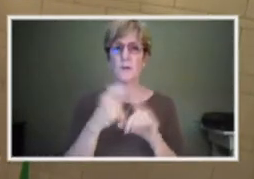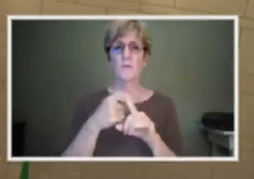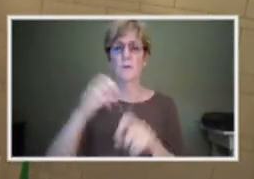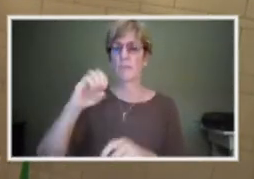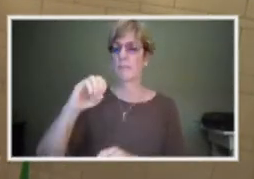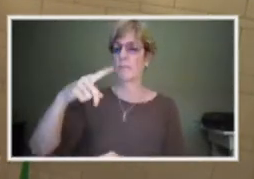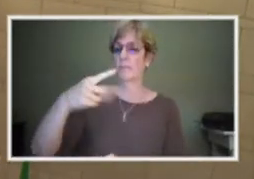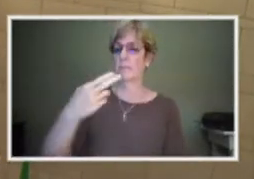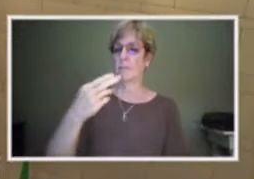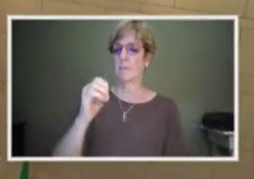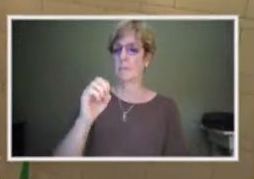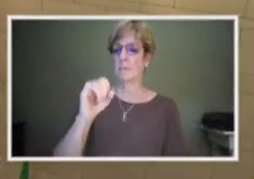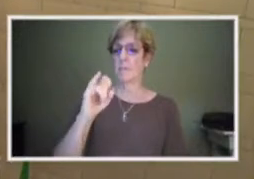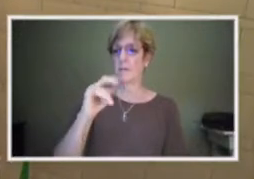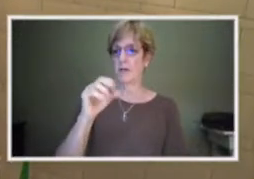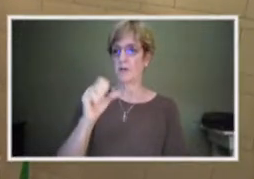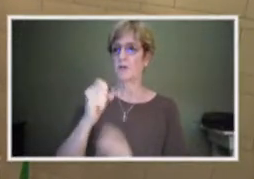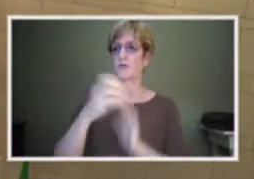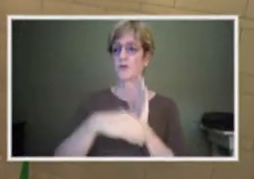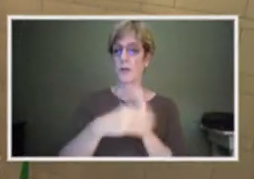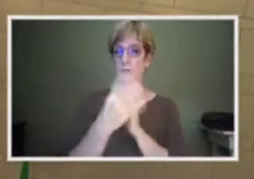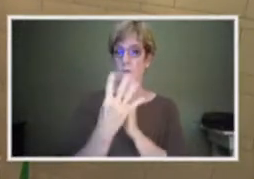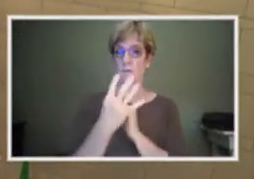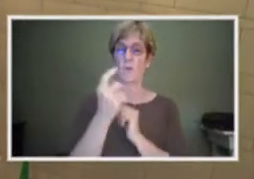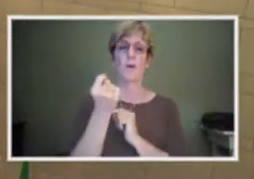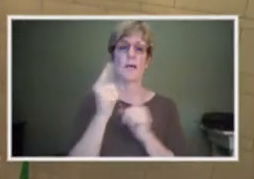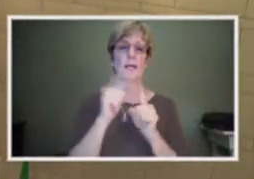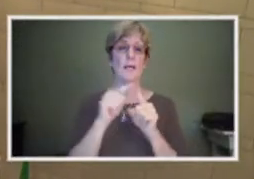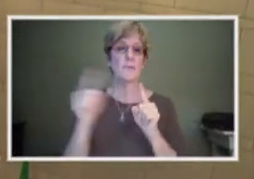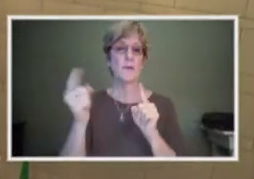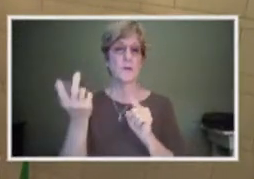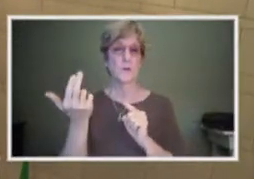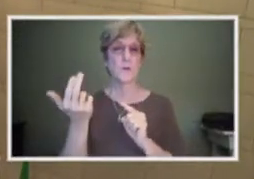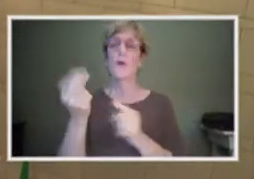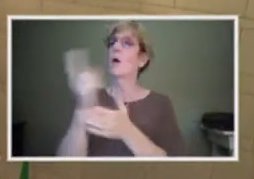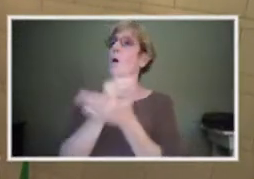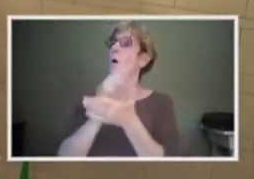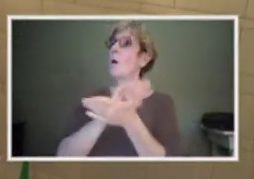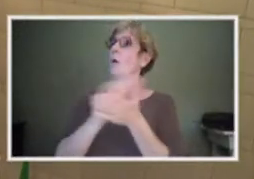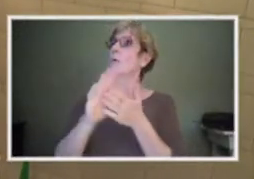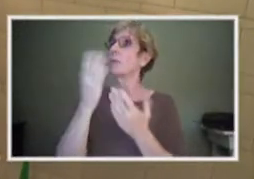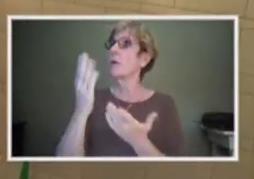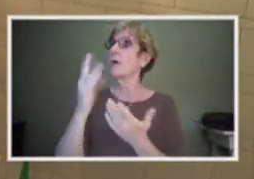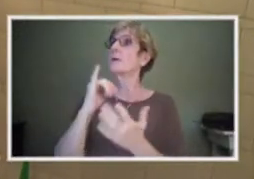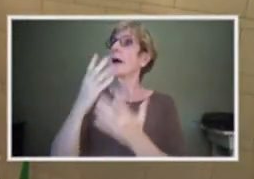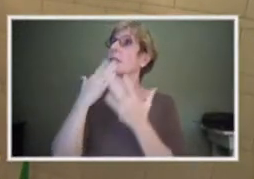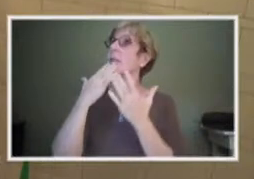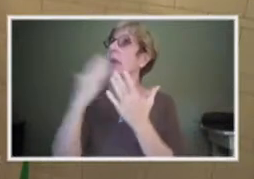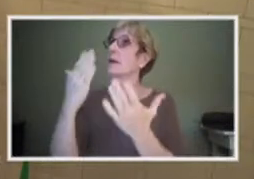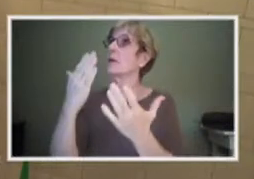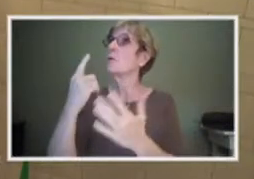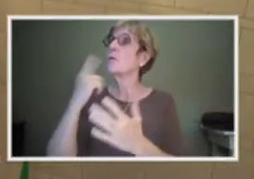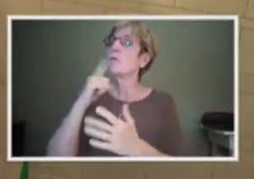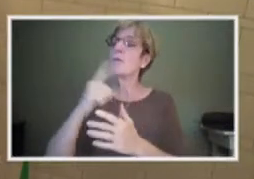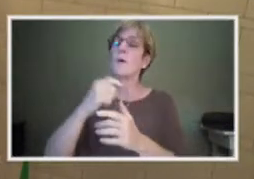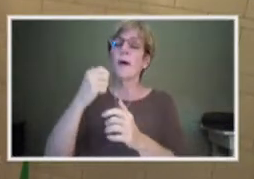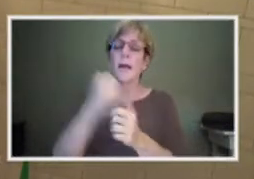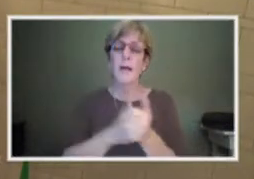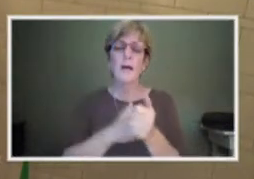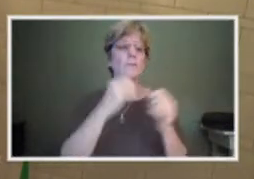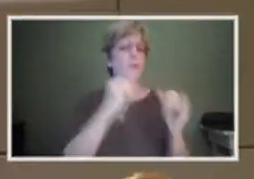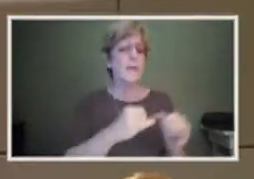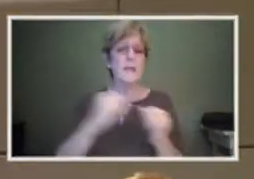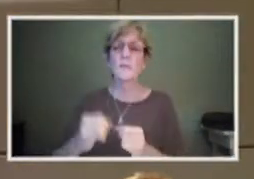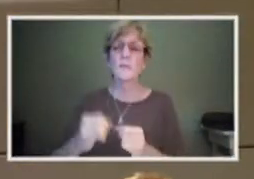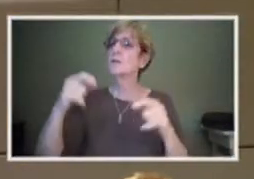4, 11 to 13. Holy One, I thank you for every individual at this